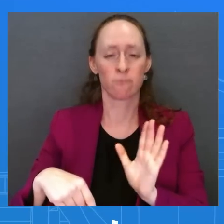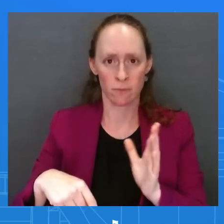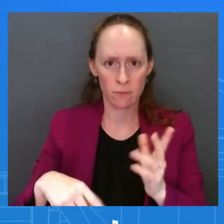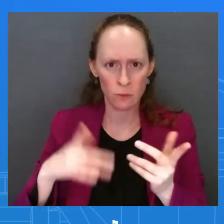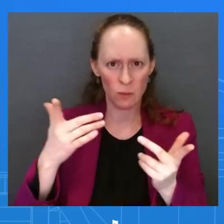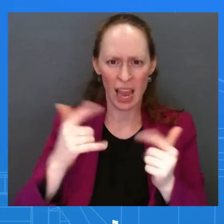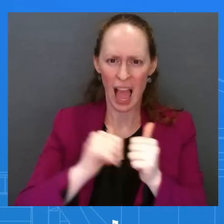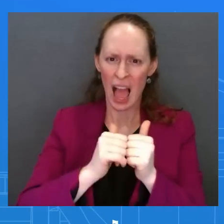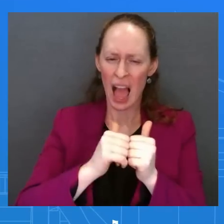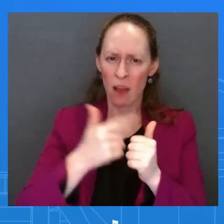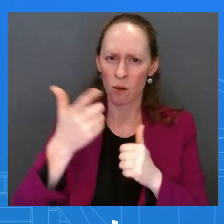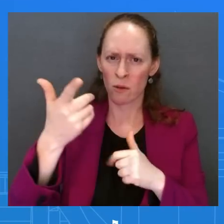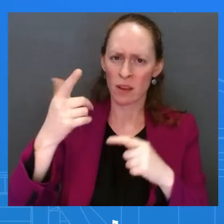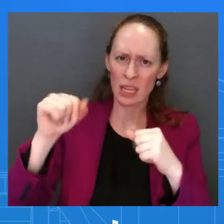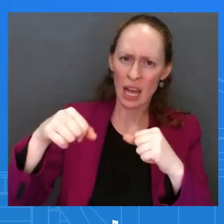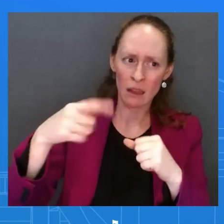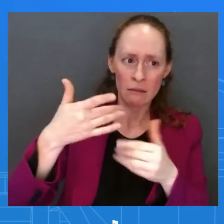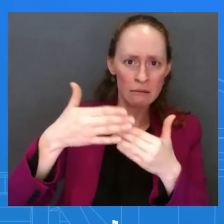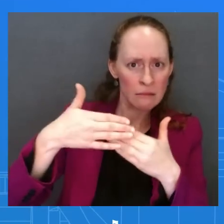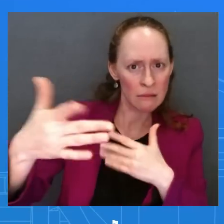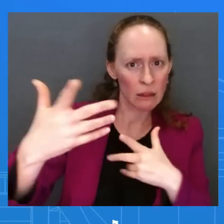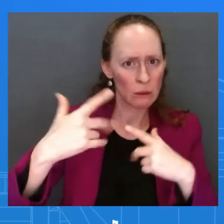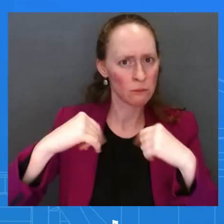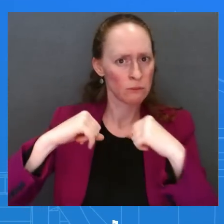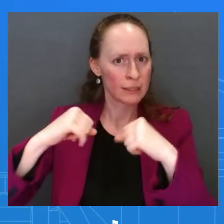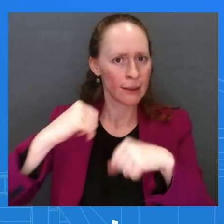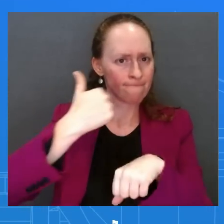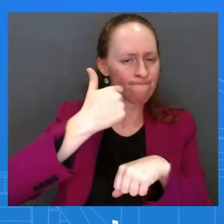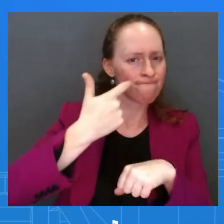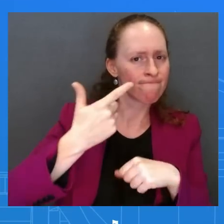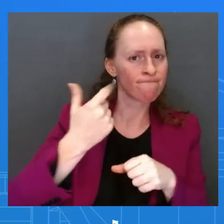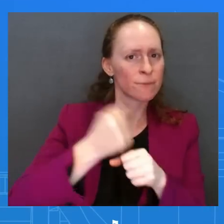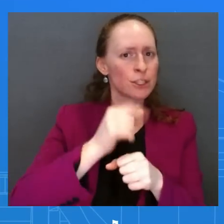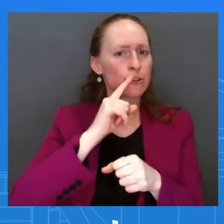I'm going to be, again, very mindful because this is all connected